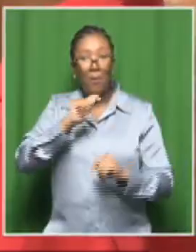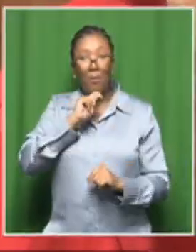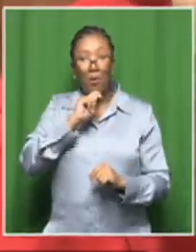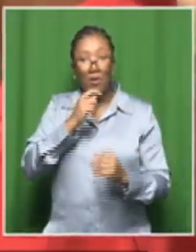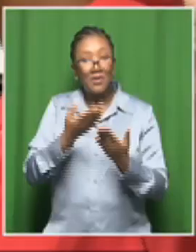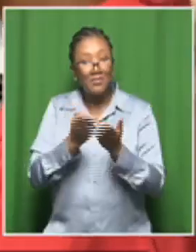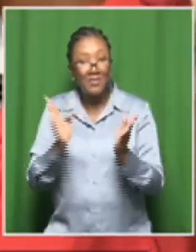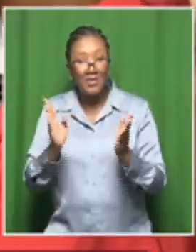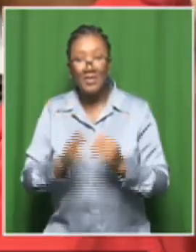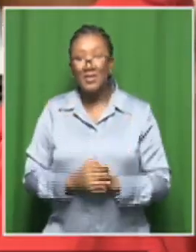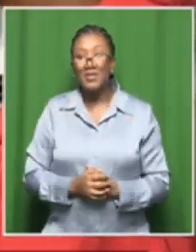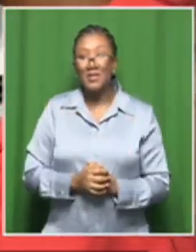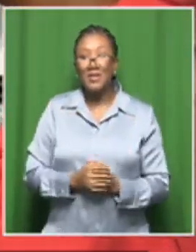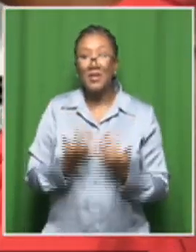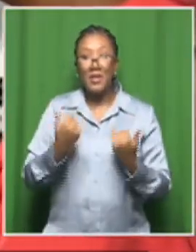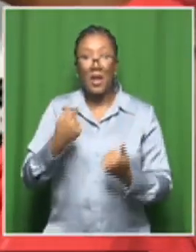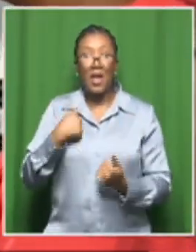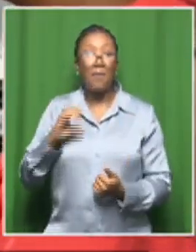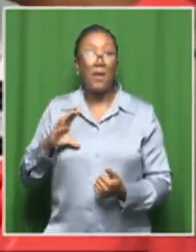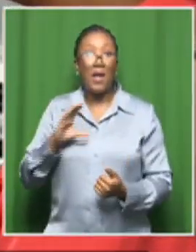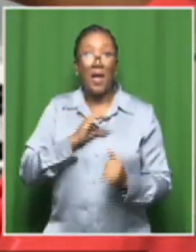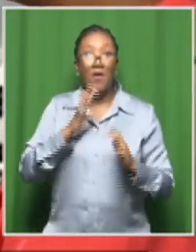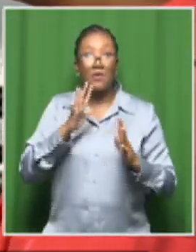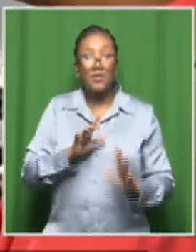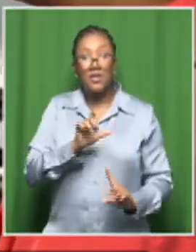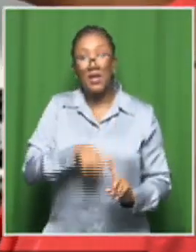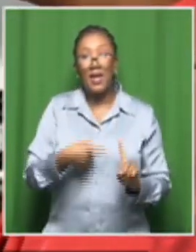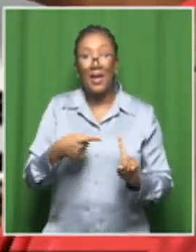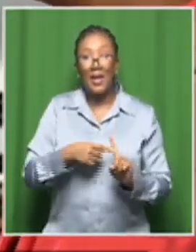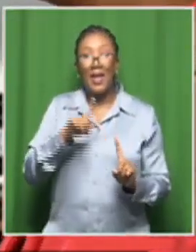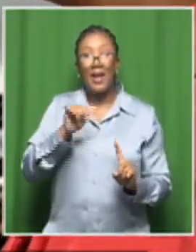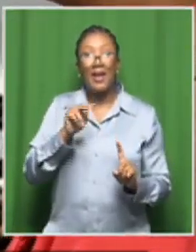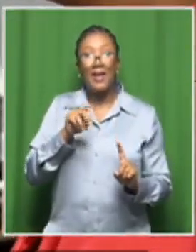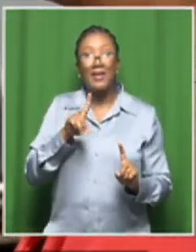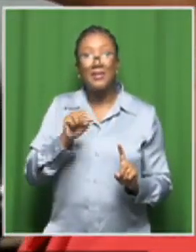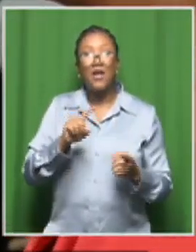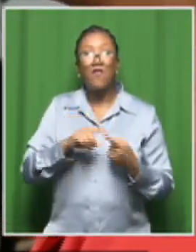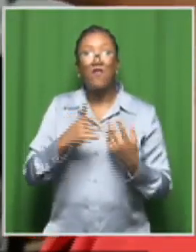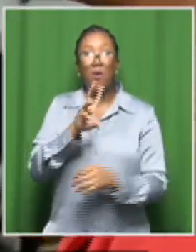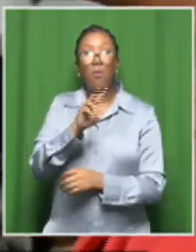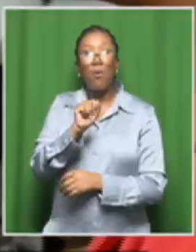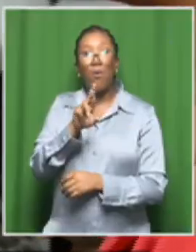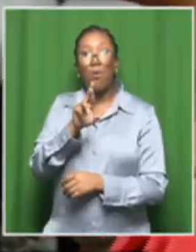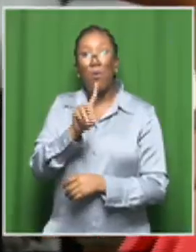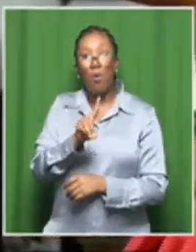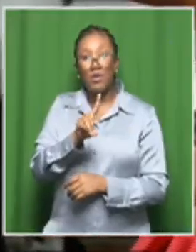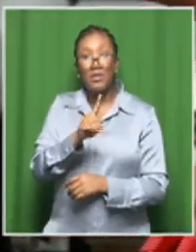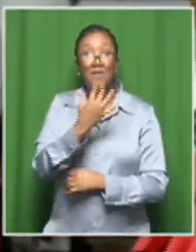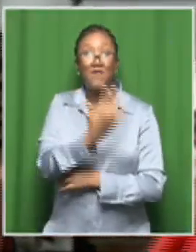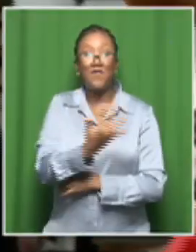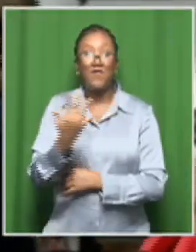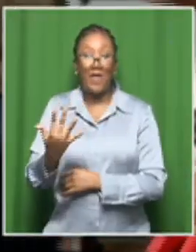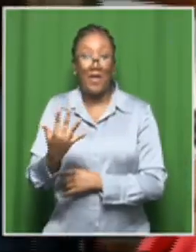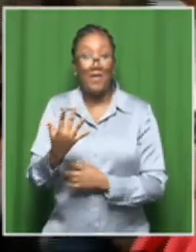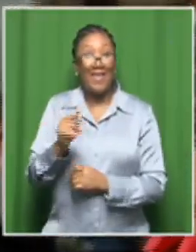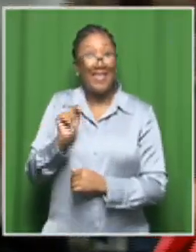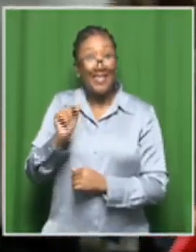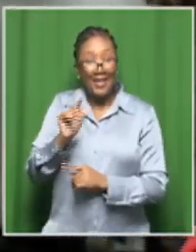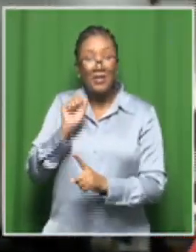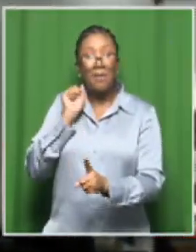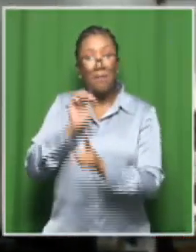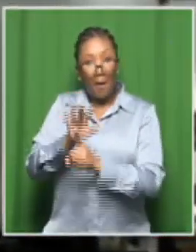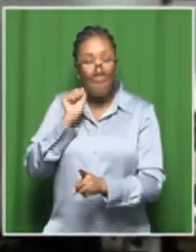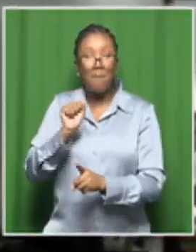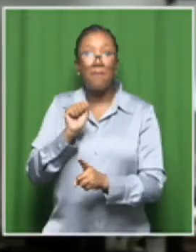good morning listeners. I'm Councillor Rashida Landers from Ward 55. It is affecting this area,